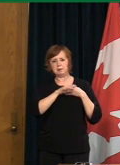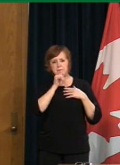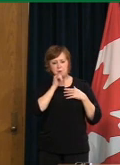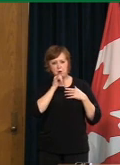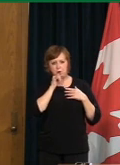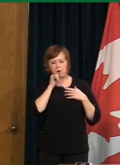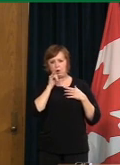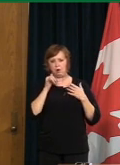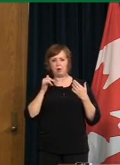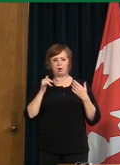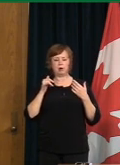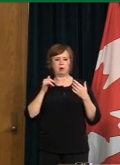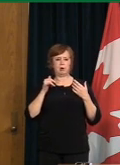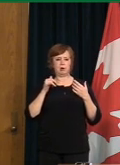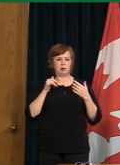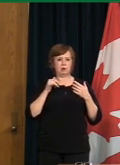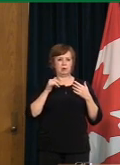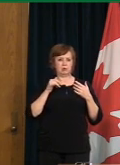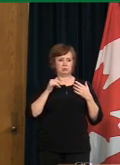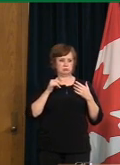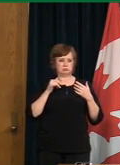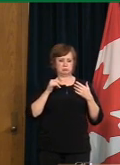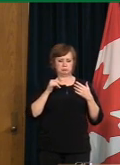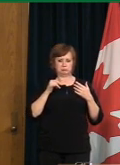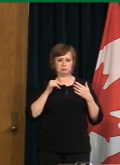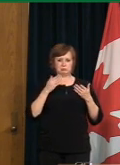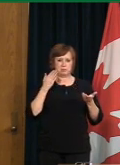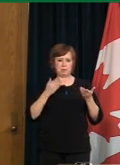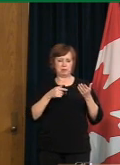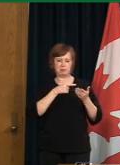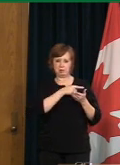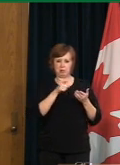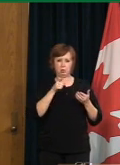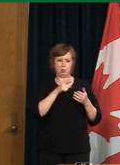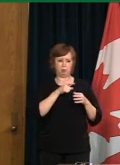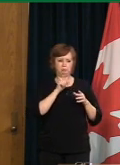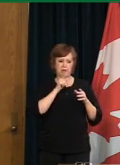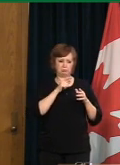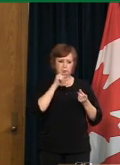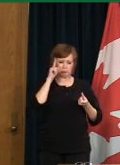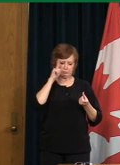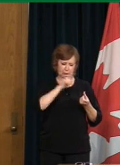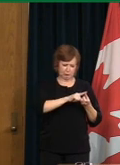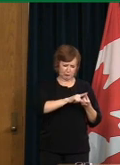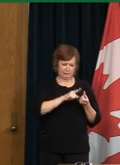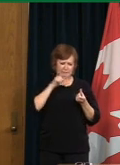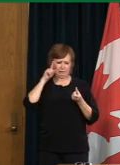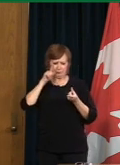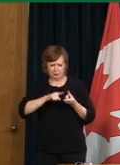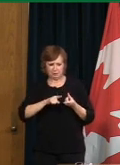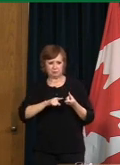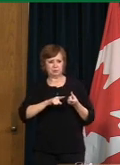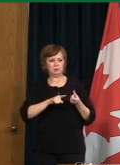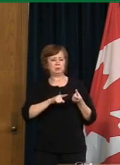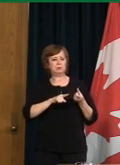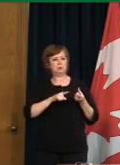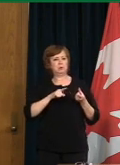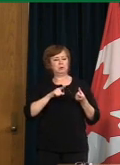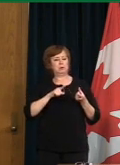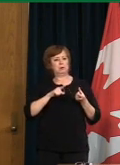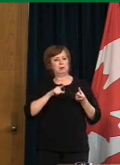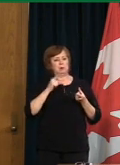even a short-term, maybe 2-week lockdown just to get the numbers under control and control the strain on the healthcare